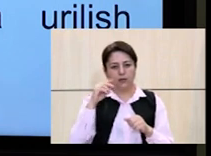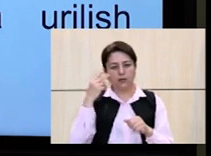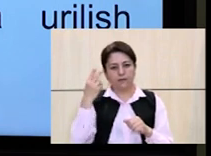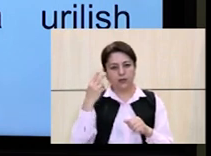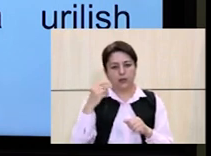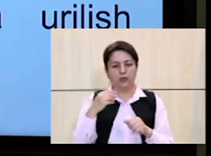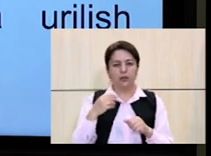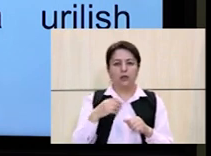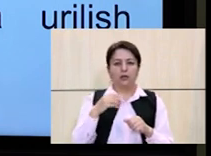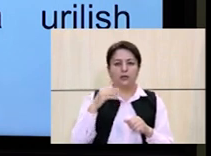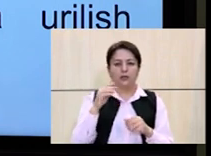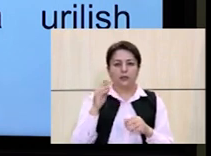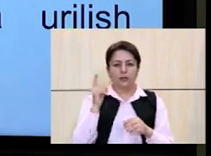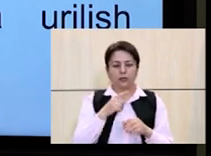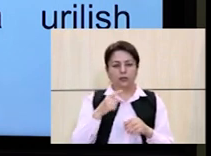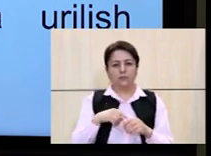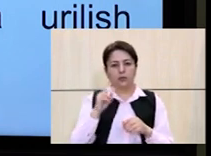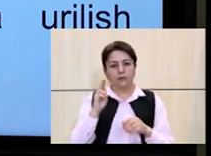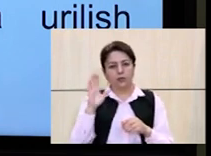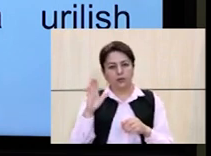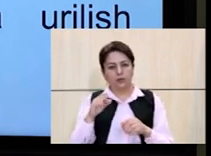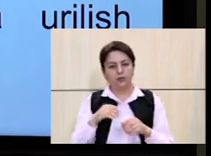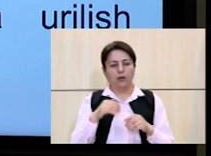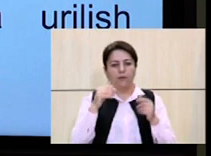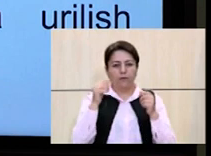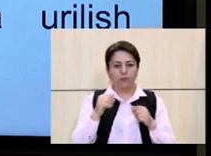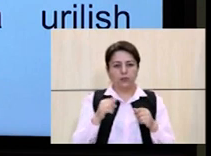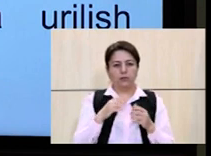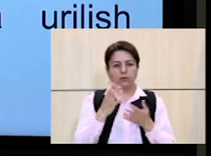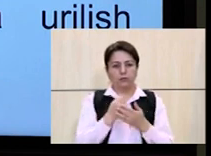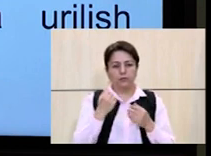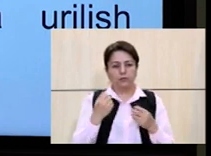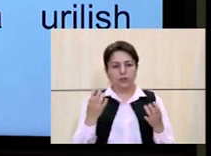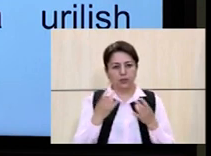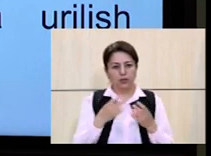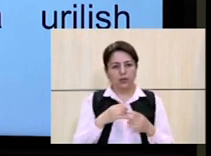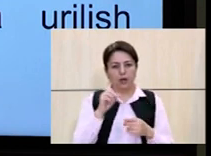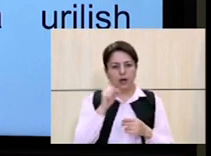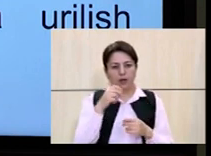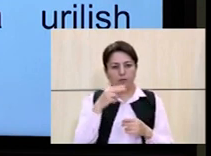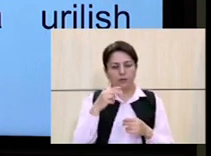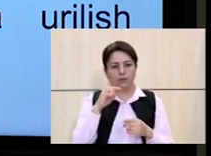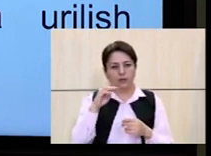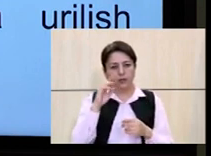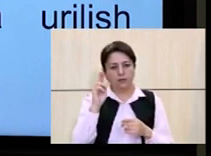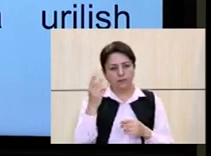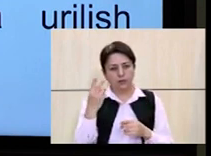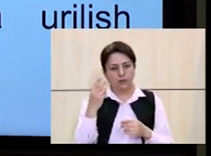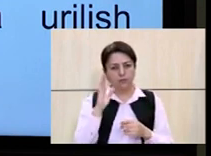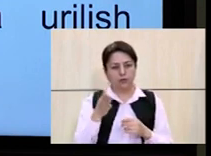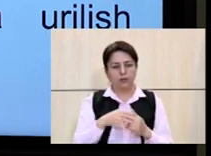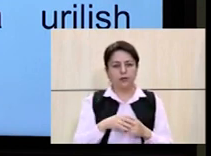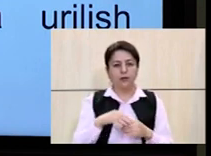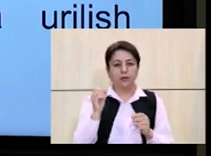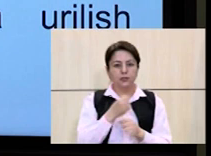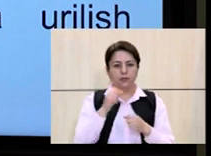2 formulasidan tezlanishni topamiz. A barobar 2S bo'lu T kvadrat bo'ladi. Va tezlanish